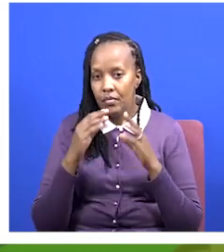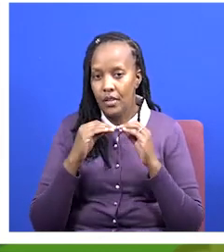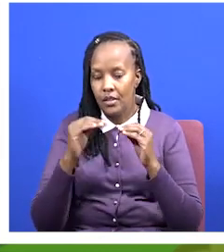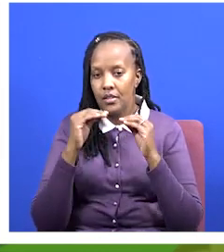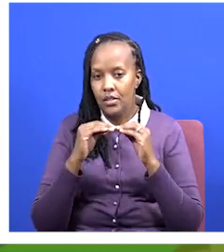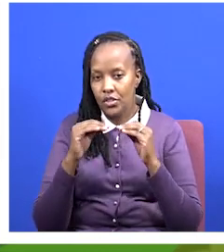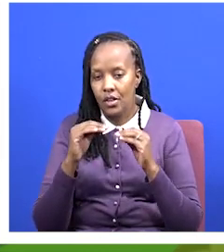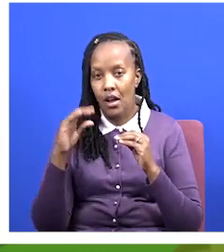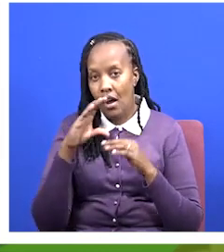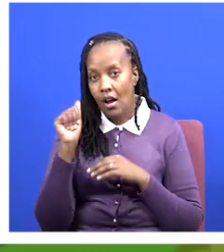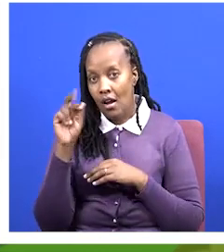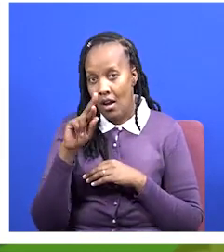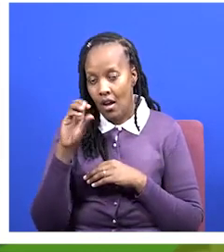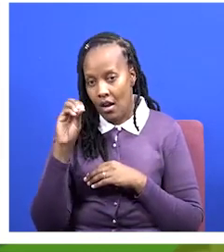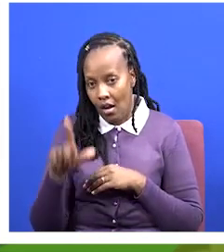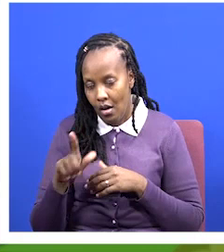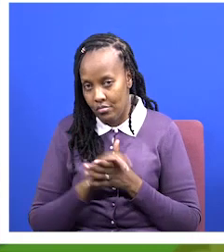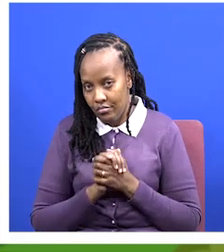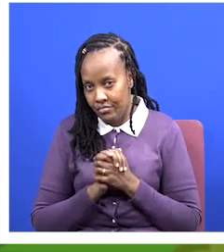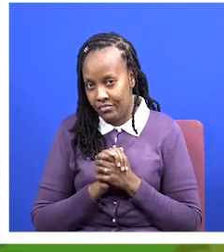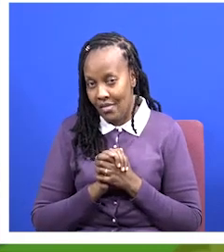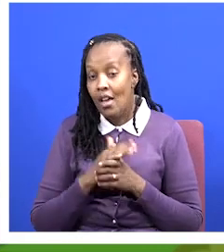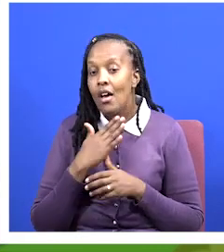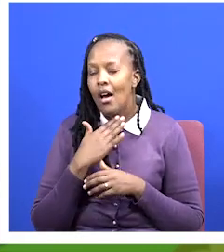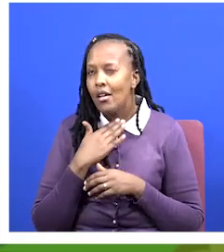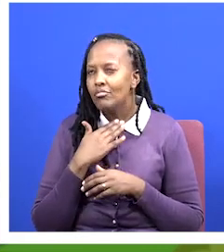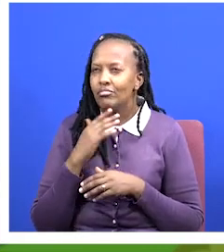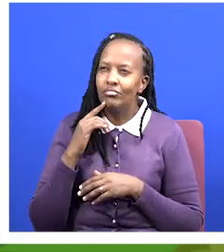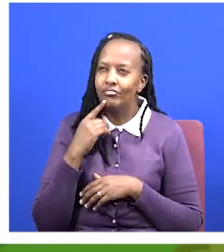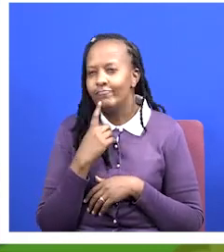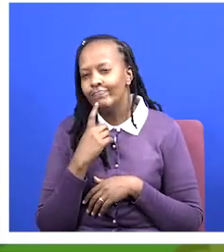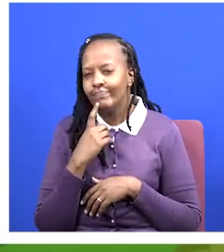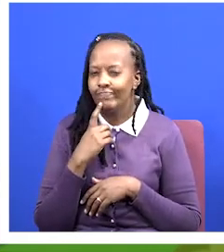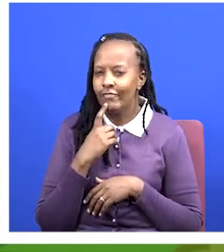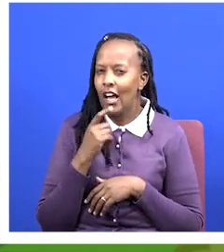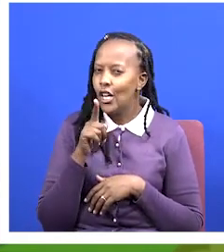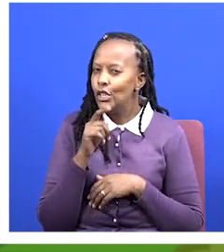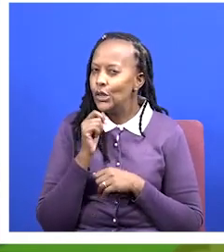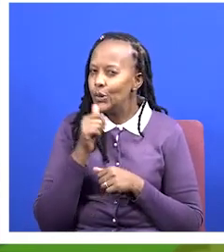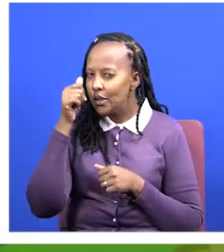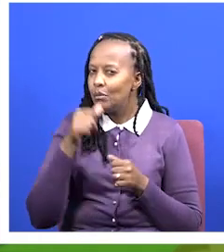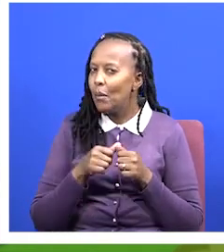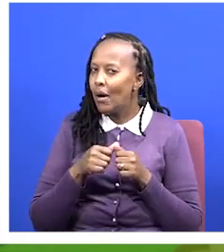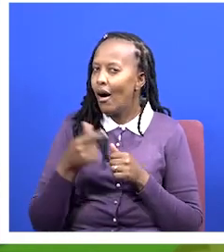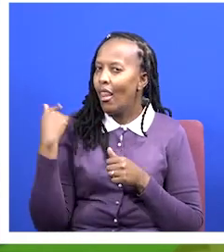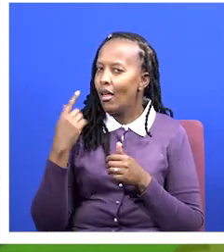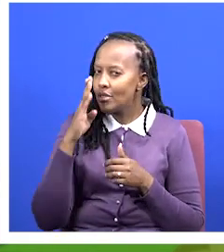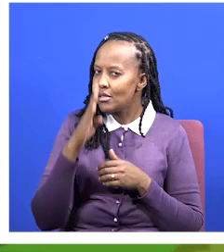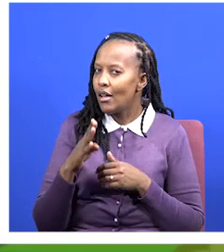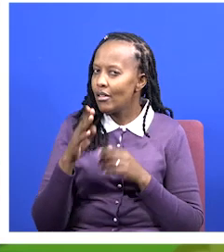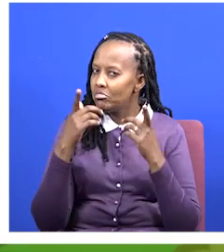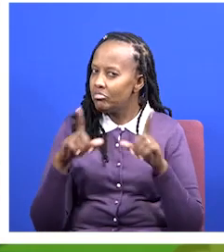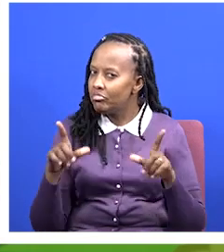My name is Teacher Carol Kwasa. And I wonder, do you remember last week's